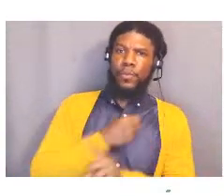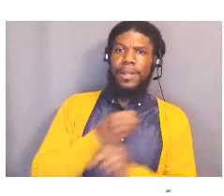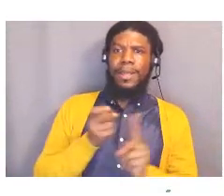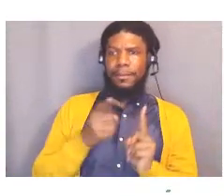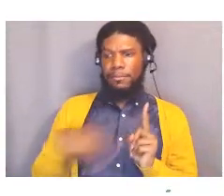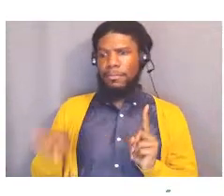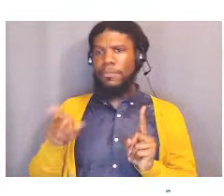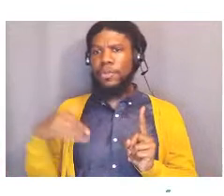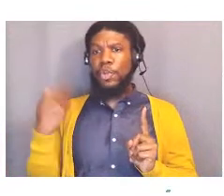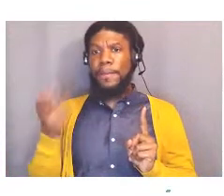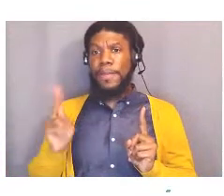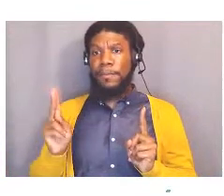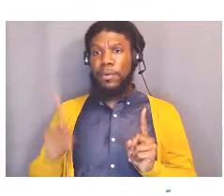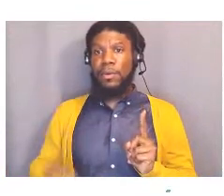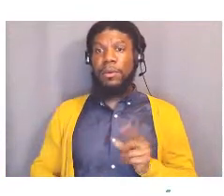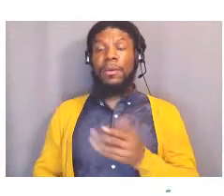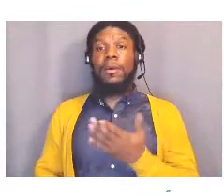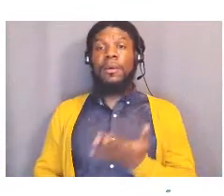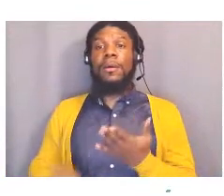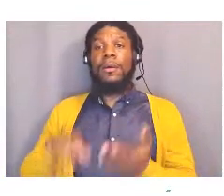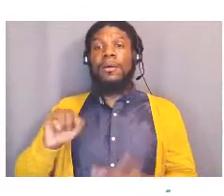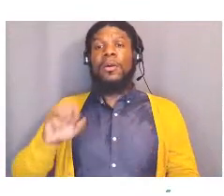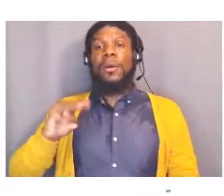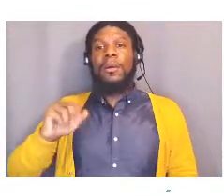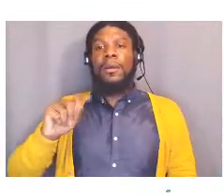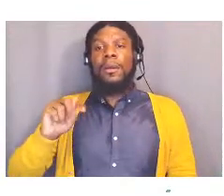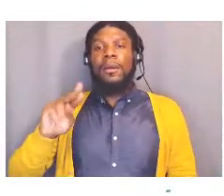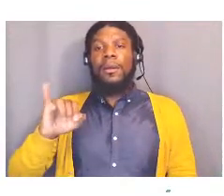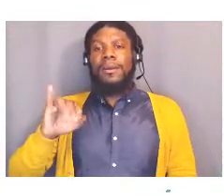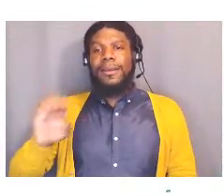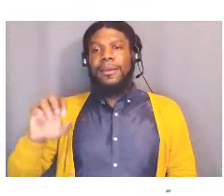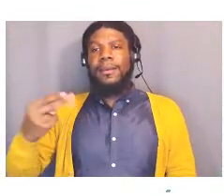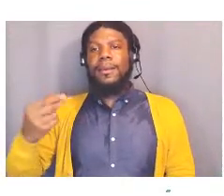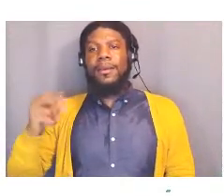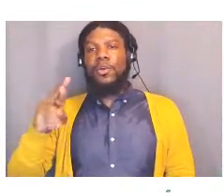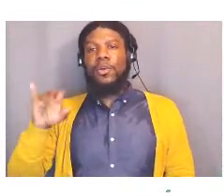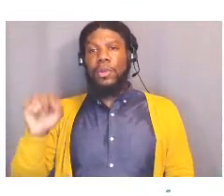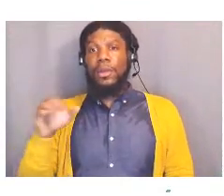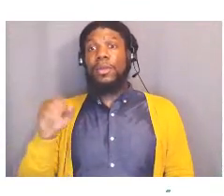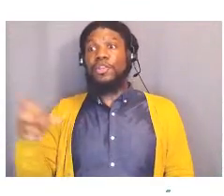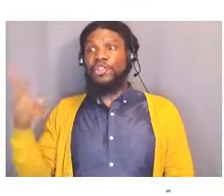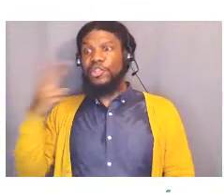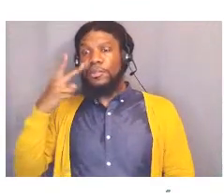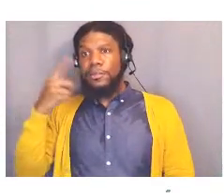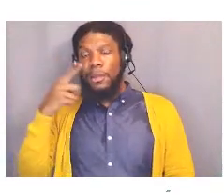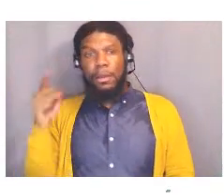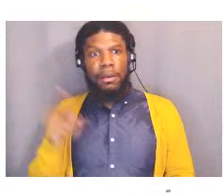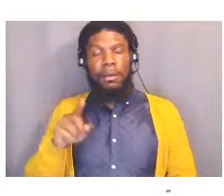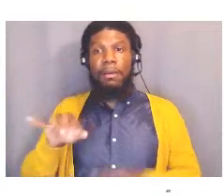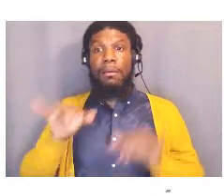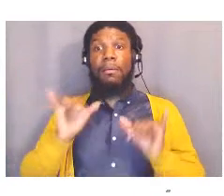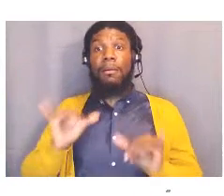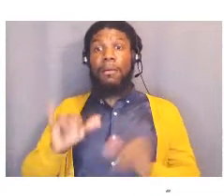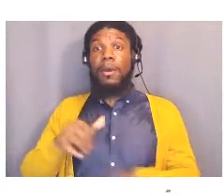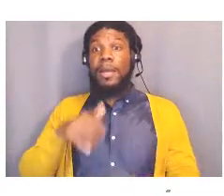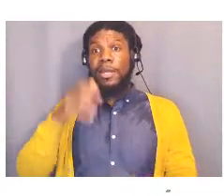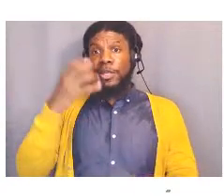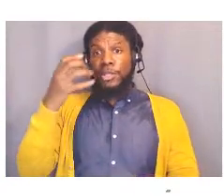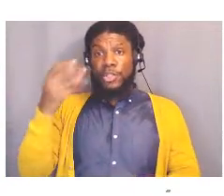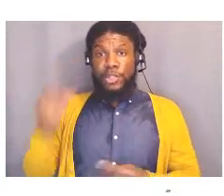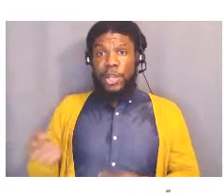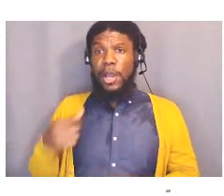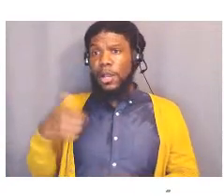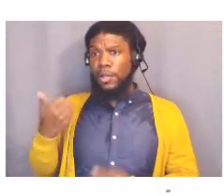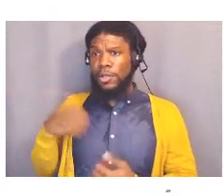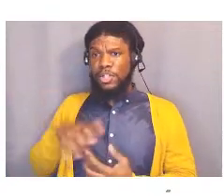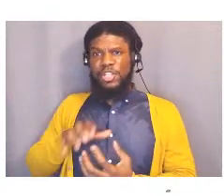Maddie Harris was so outraged at the sight of this young man being attacked by a dog that she went out and grabbed him to try to pull